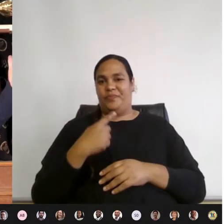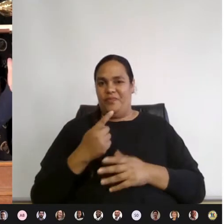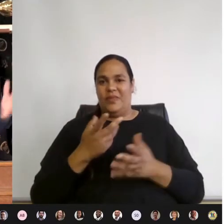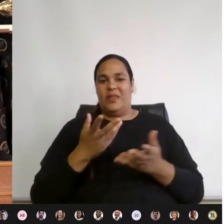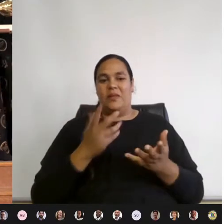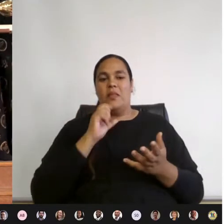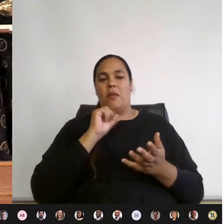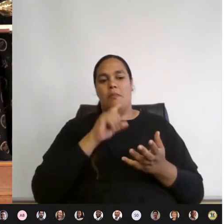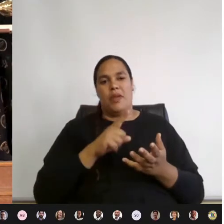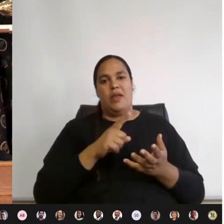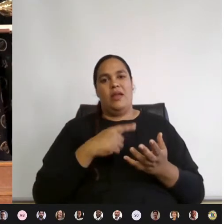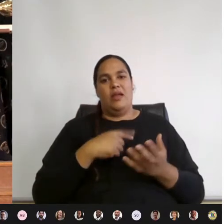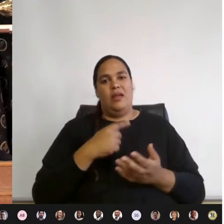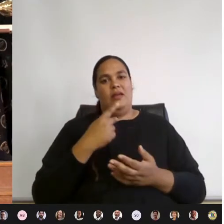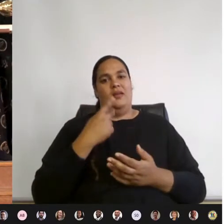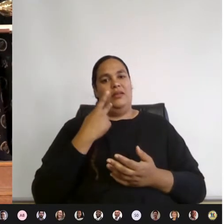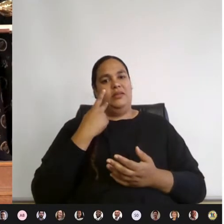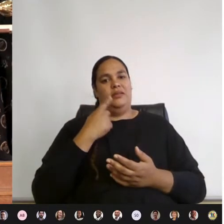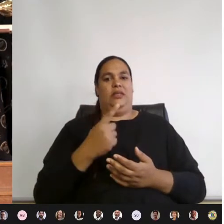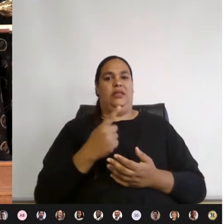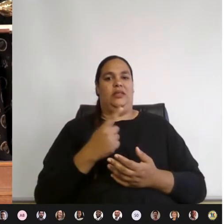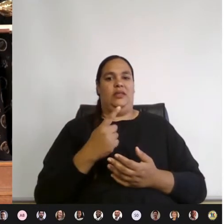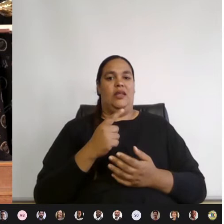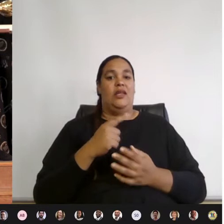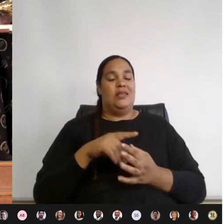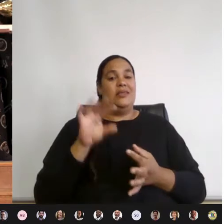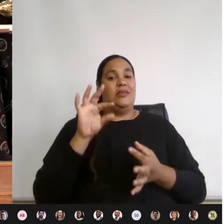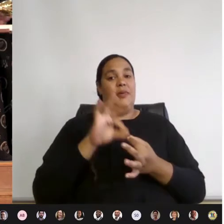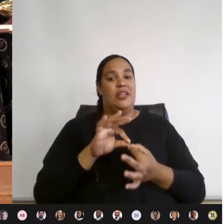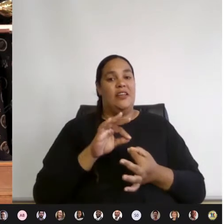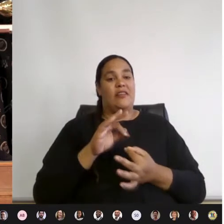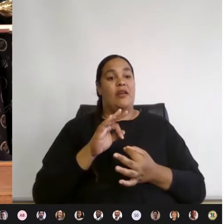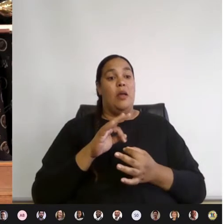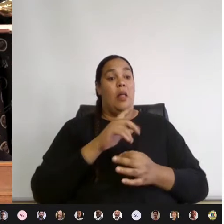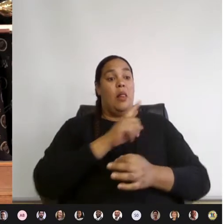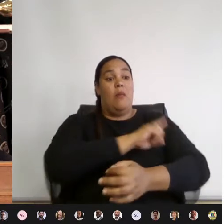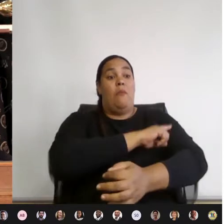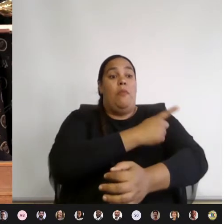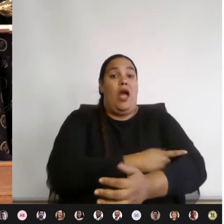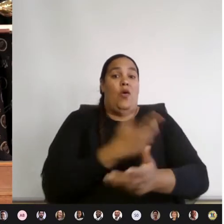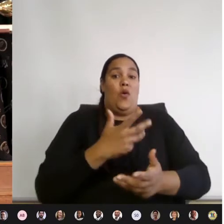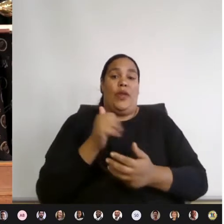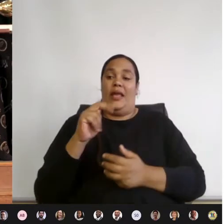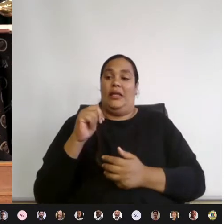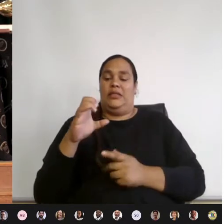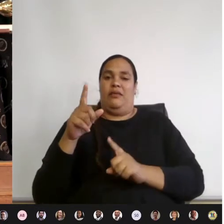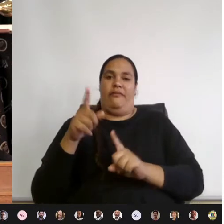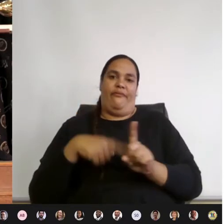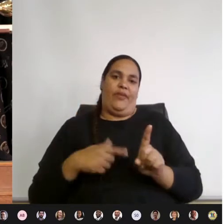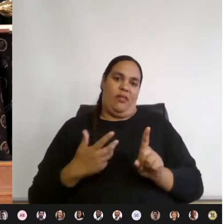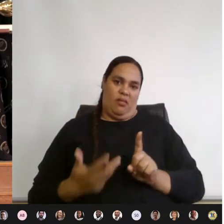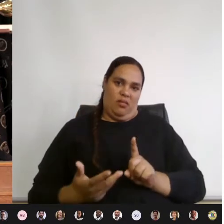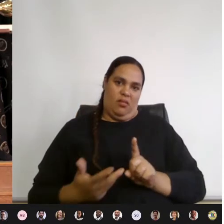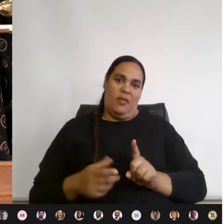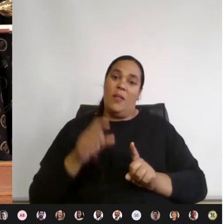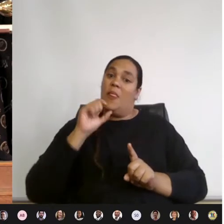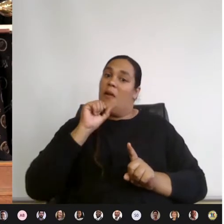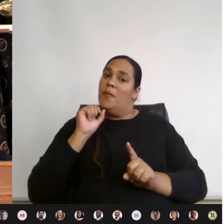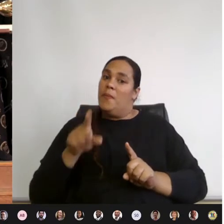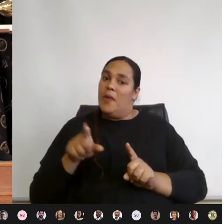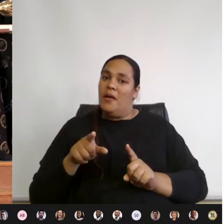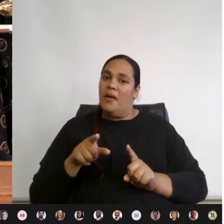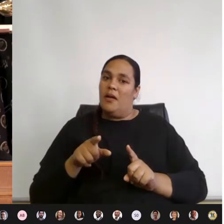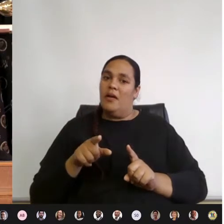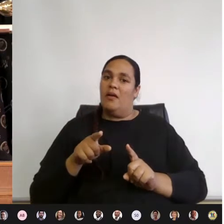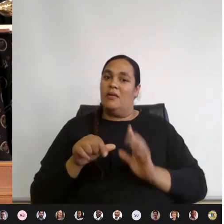said yesterday. And specifically federal powers where the ANC fails. And that's